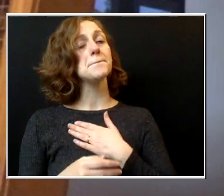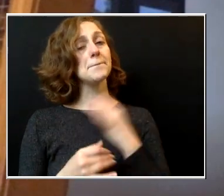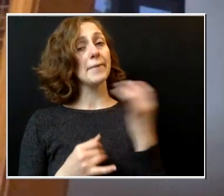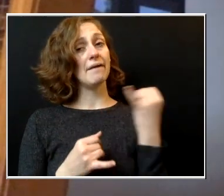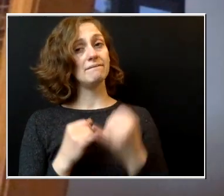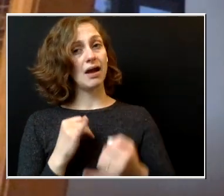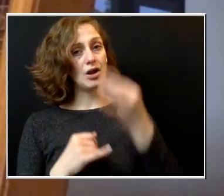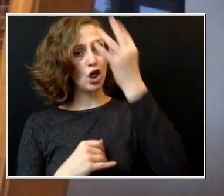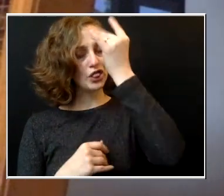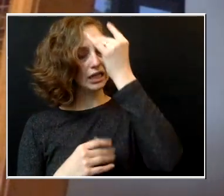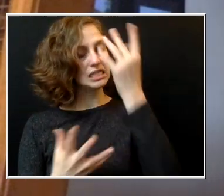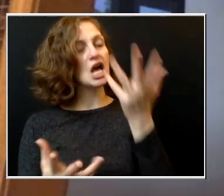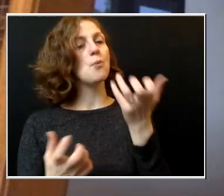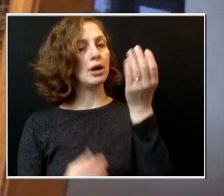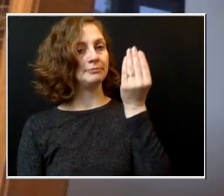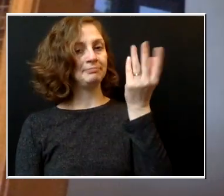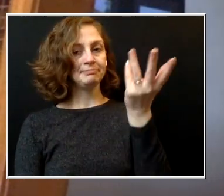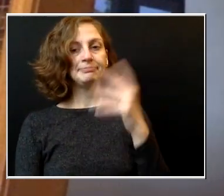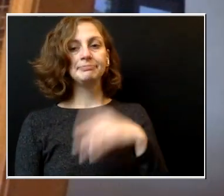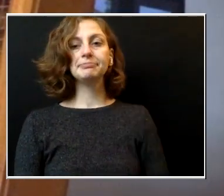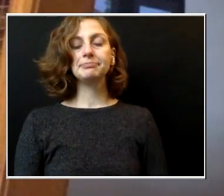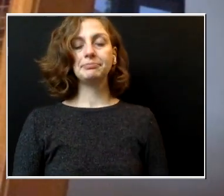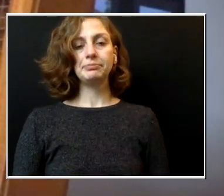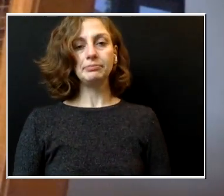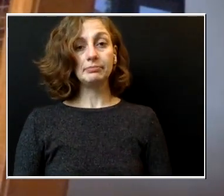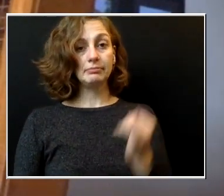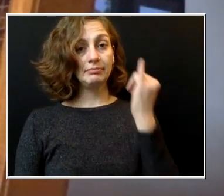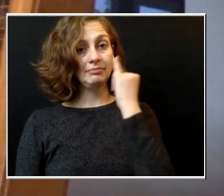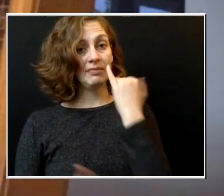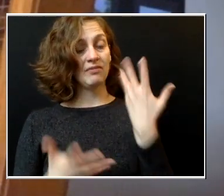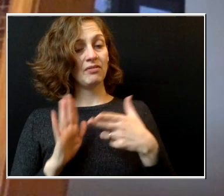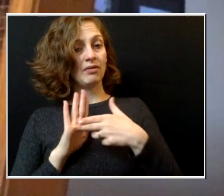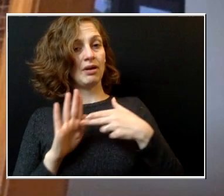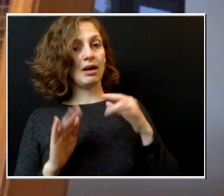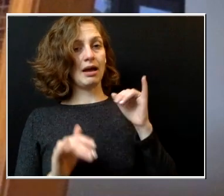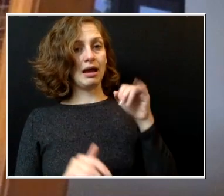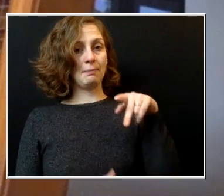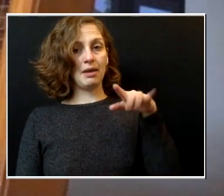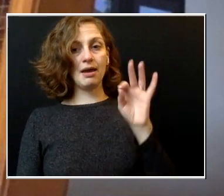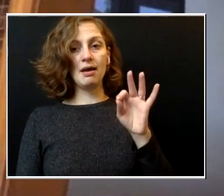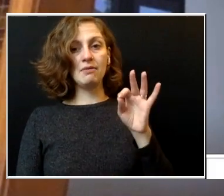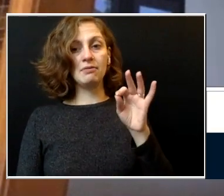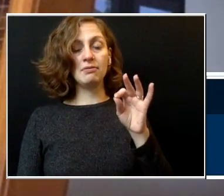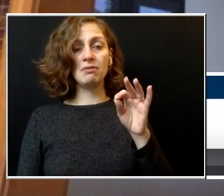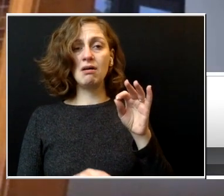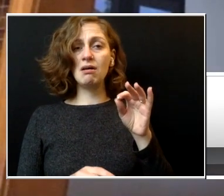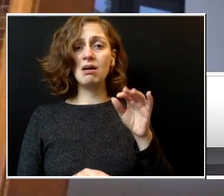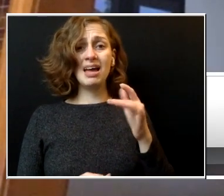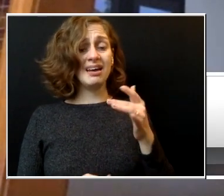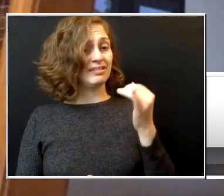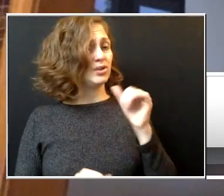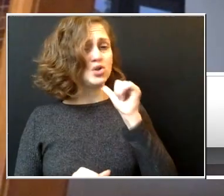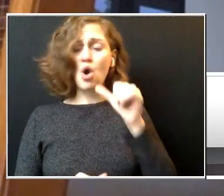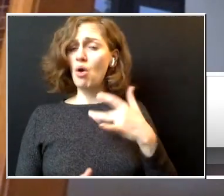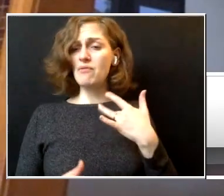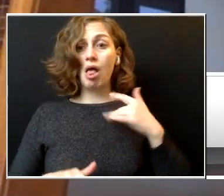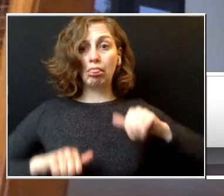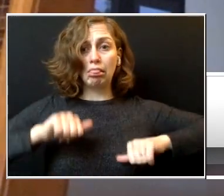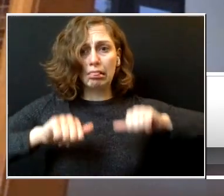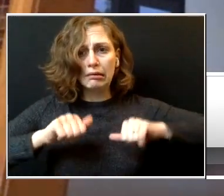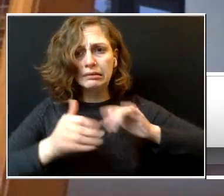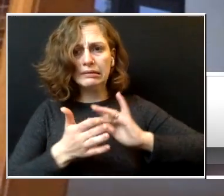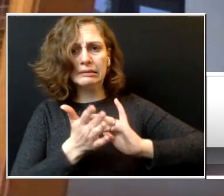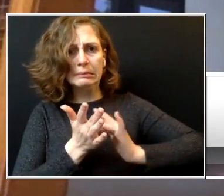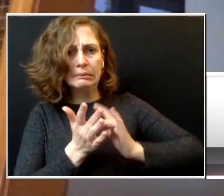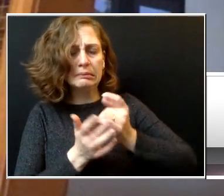like to say, if you have been diagnosed with IPF, don't hesitate to take the medication. I have heard in some